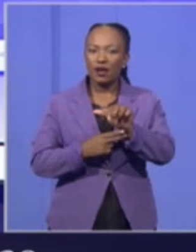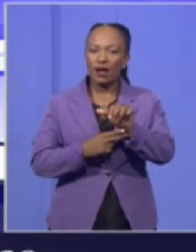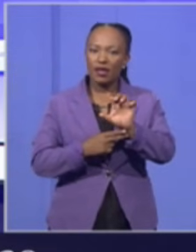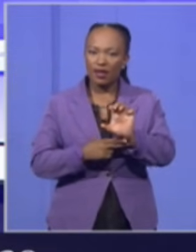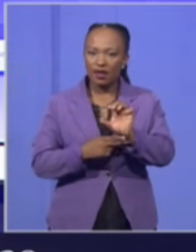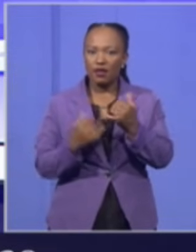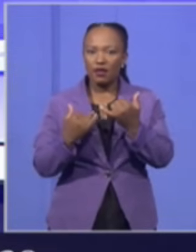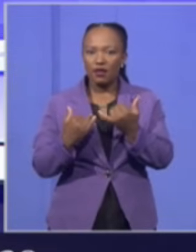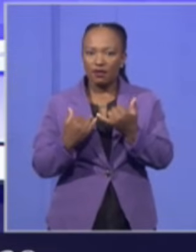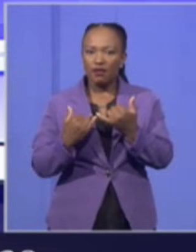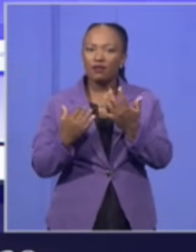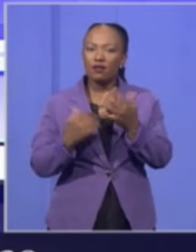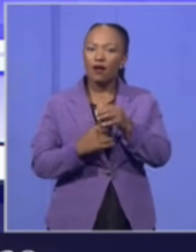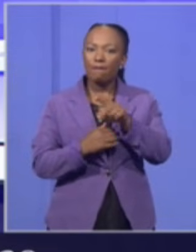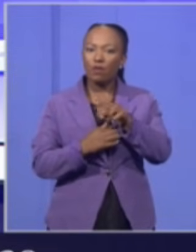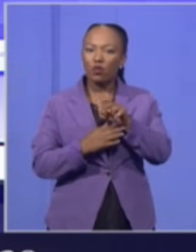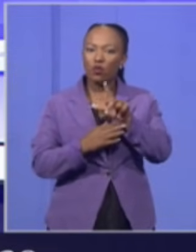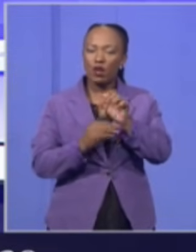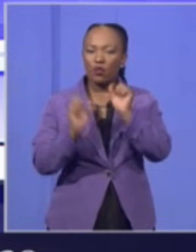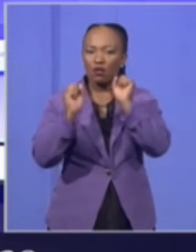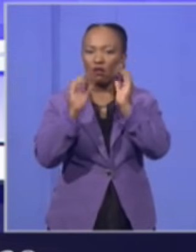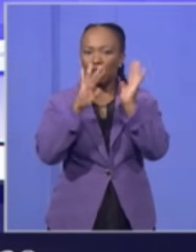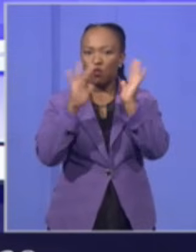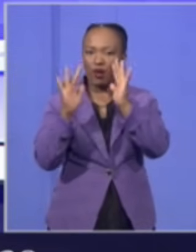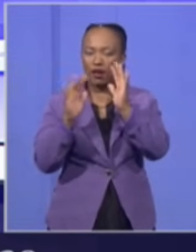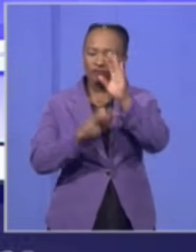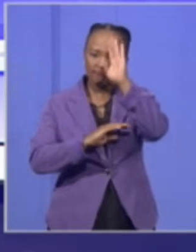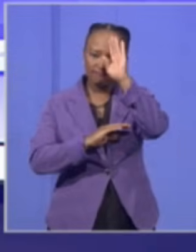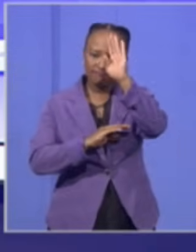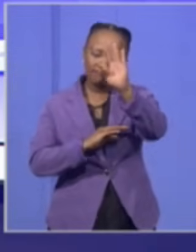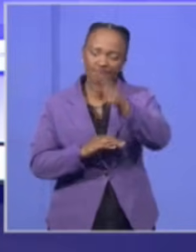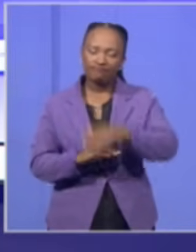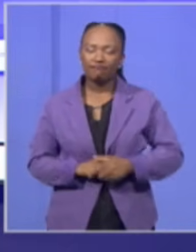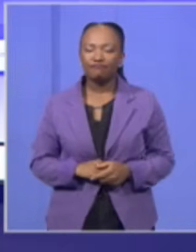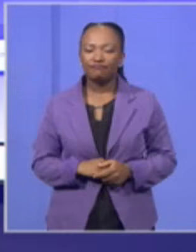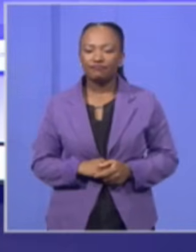ga bjale bule re go a theolatela ka maemo a boso gabotse.